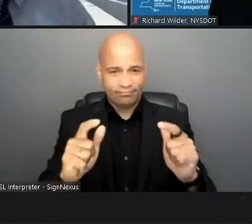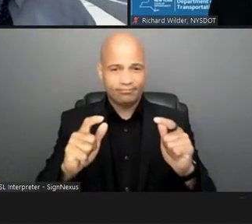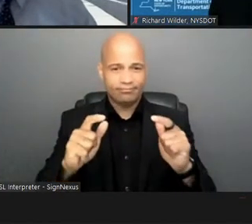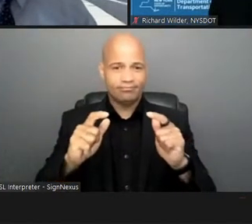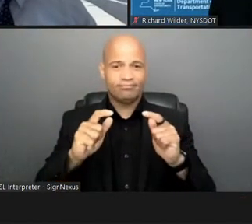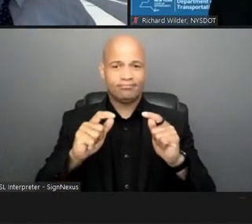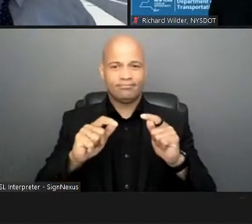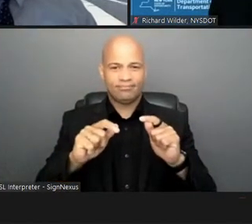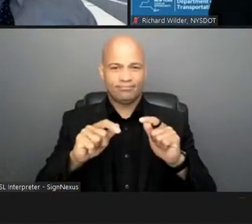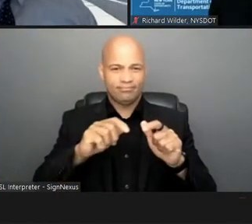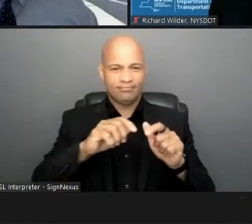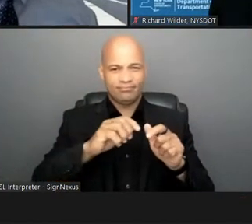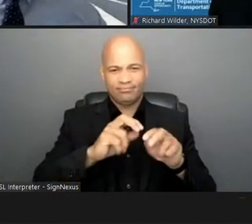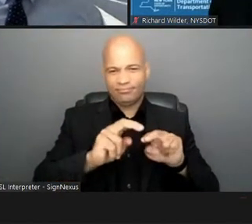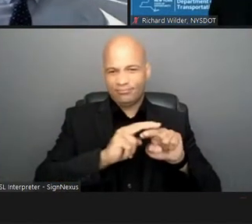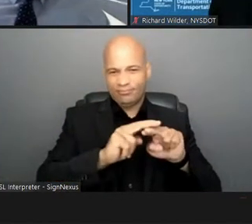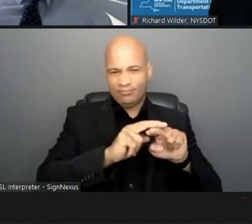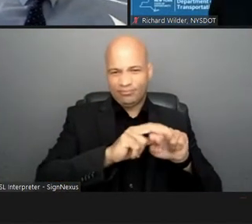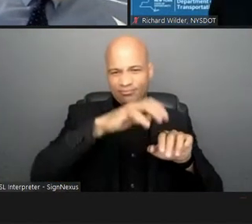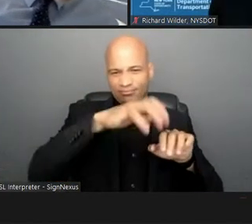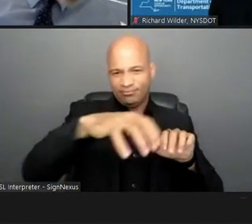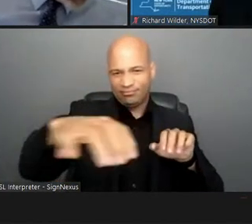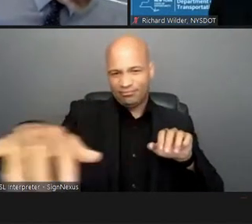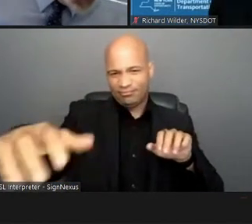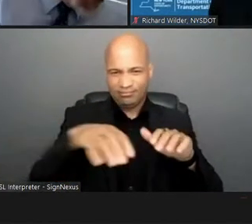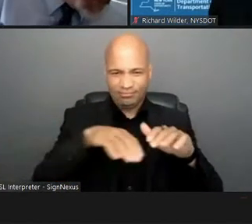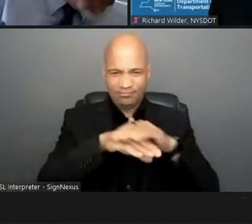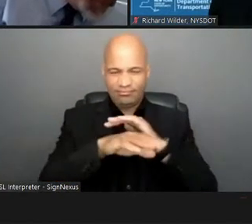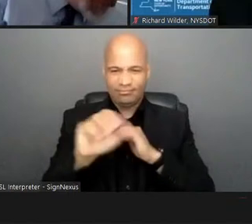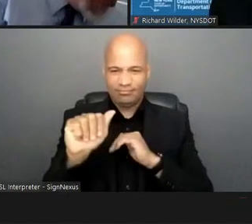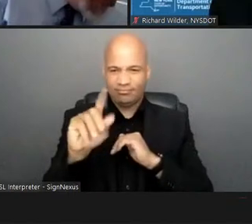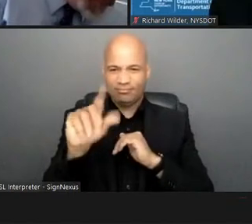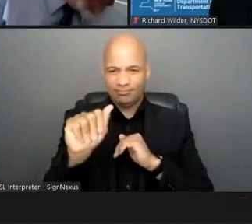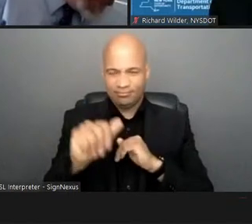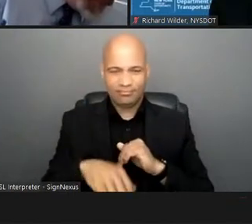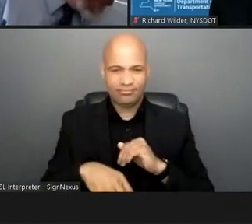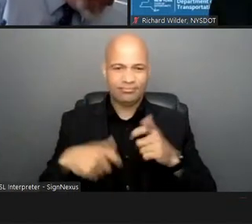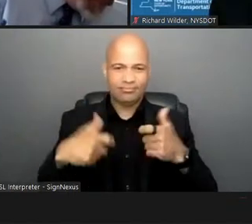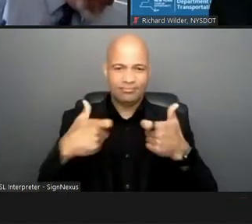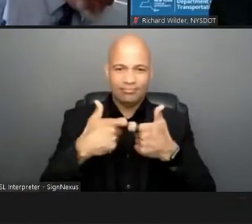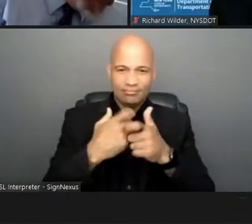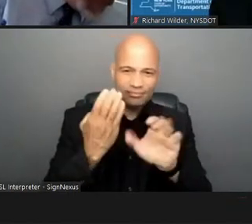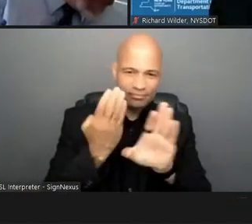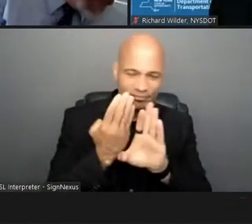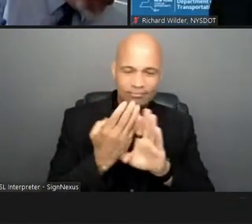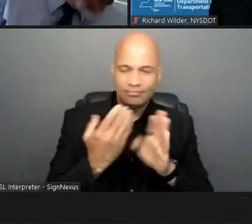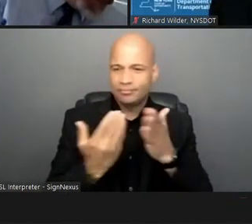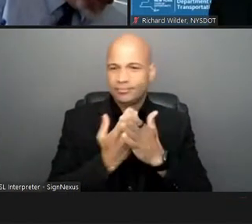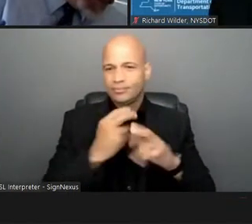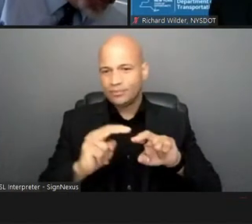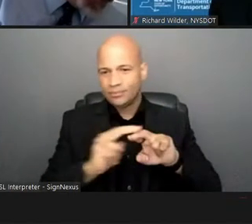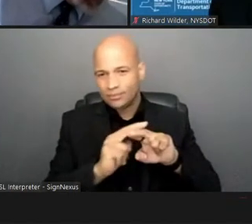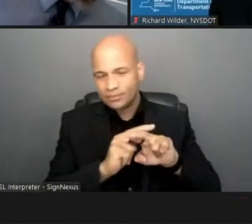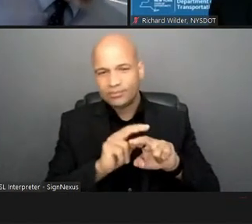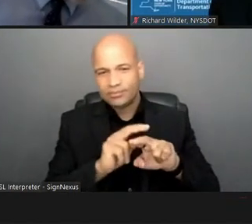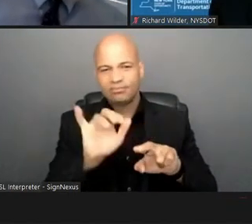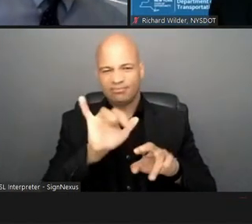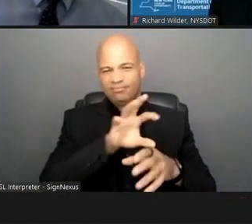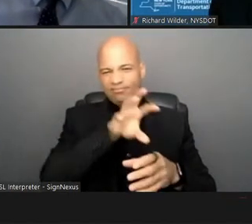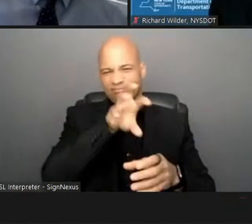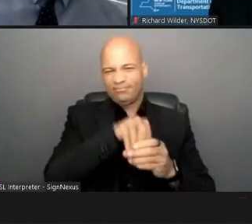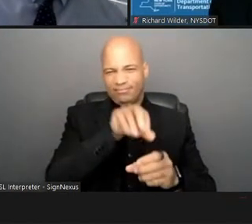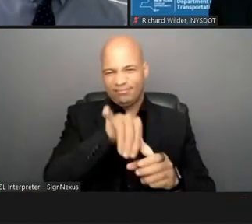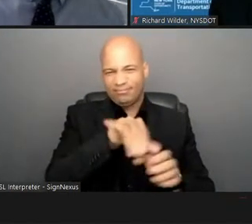within the next few decades I'm also pleased to see signal upgrades electric buses and new trains included alongside uh